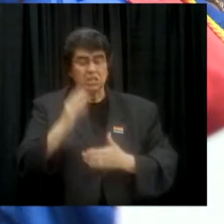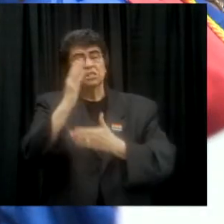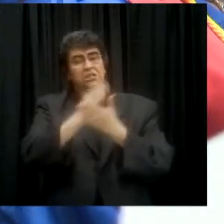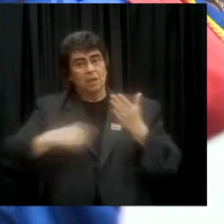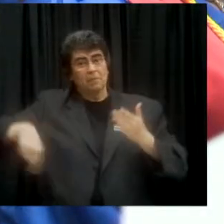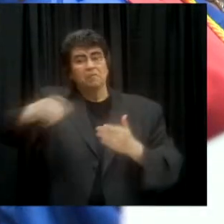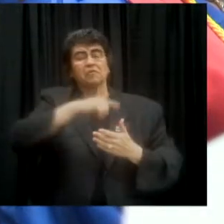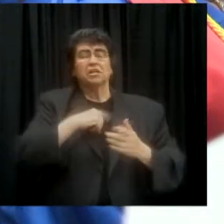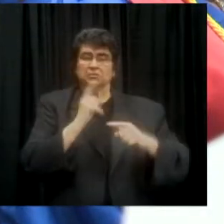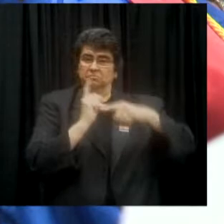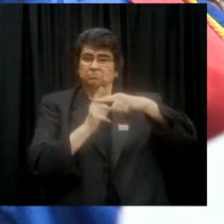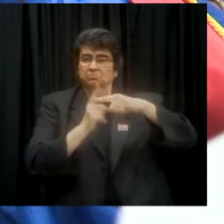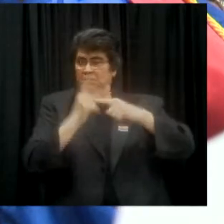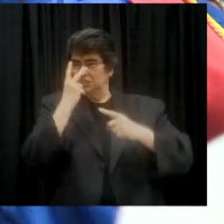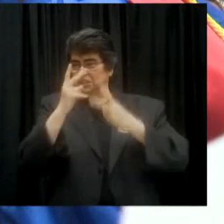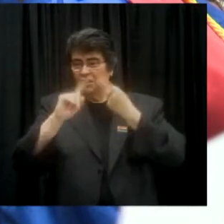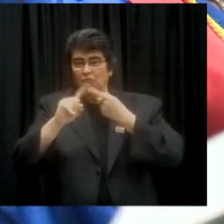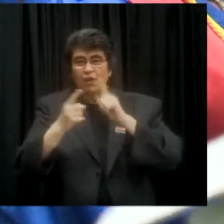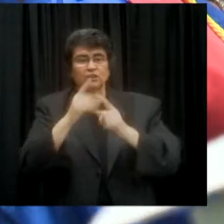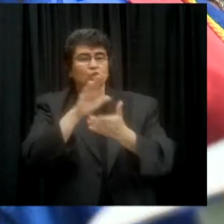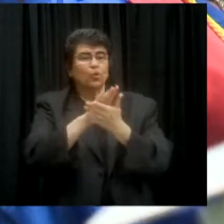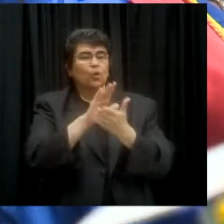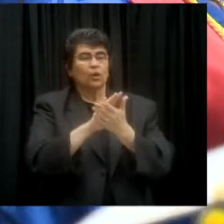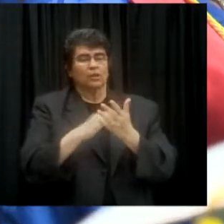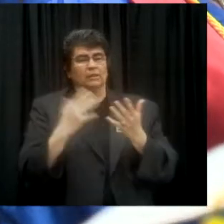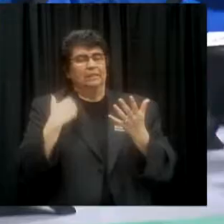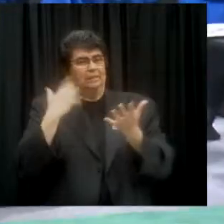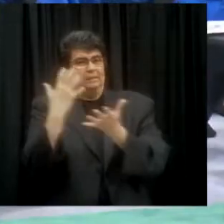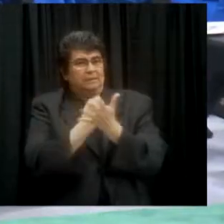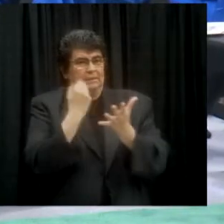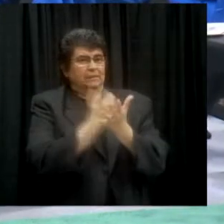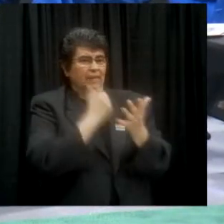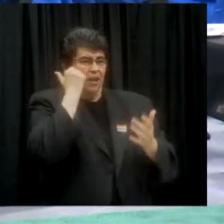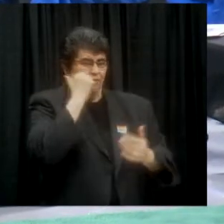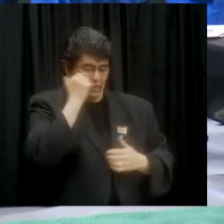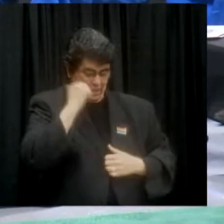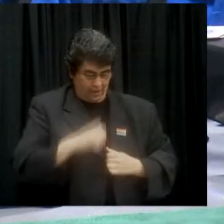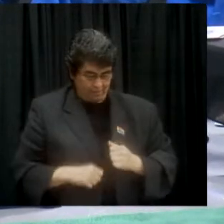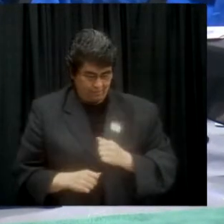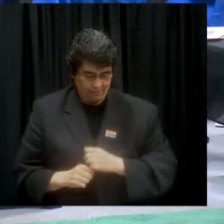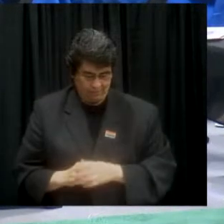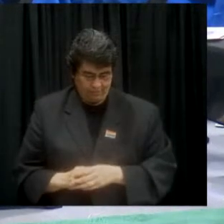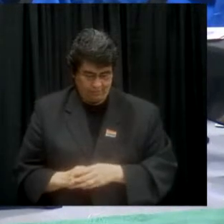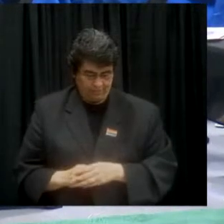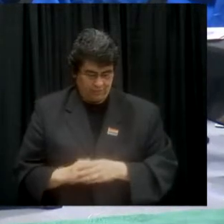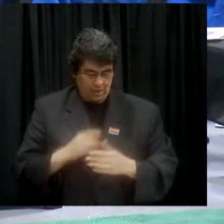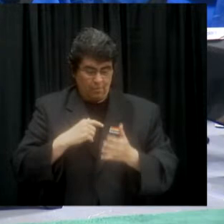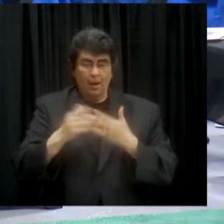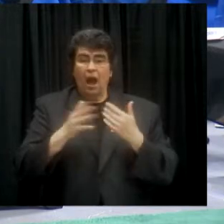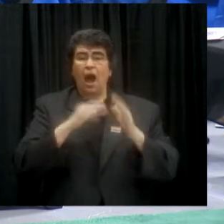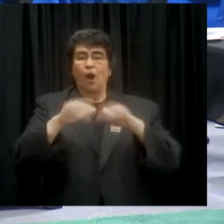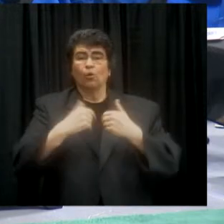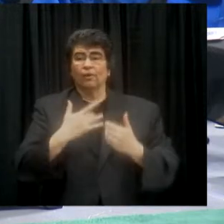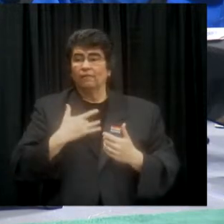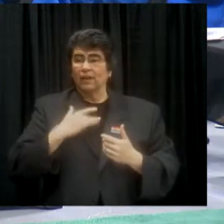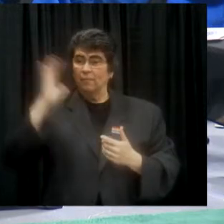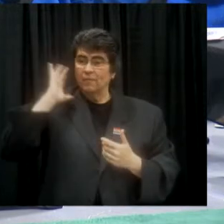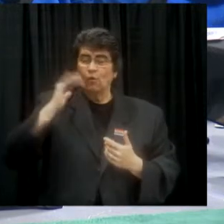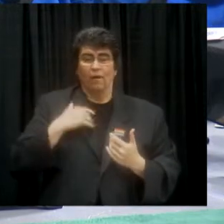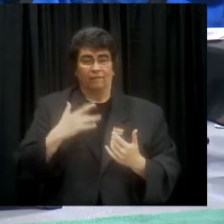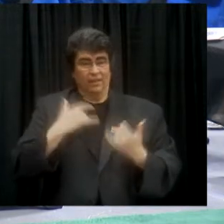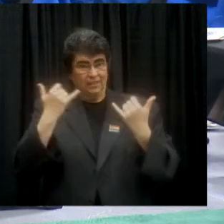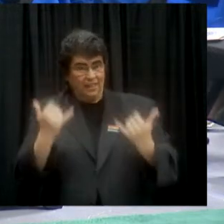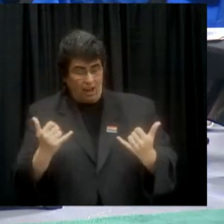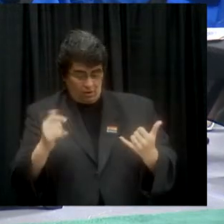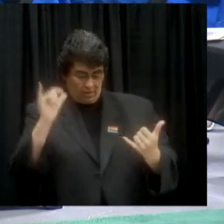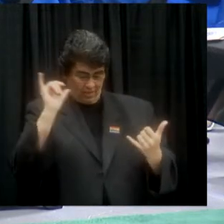optimistic to see their friends at school and make the most of each day. But however you felt then and how you feel now, live with that